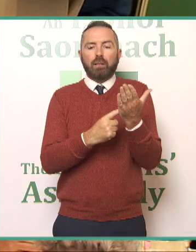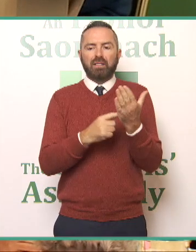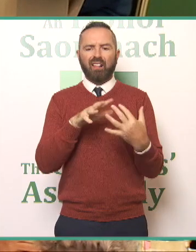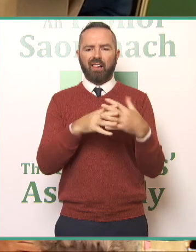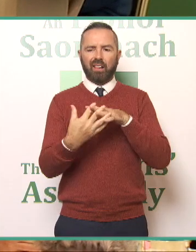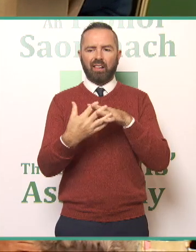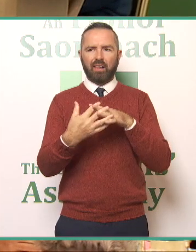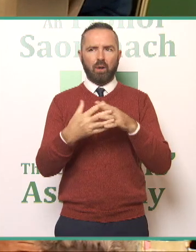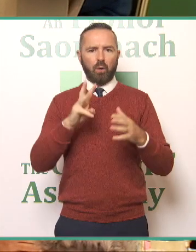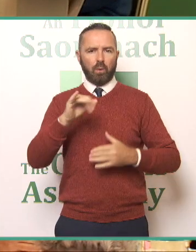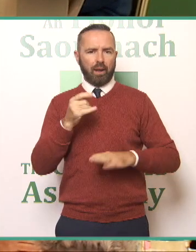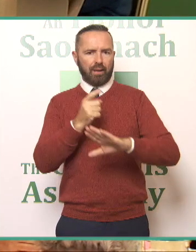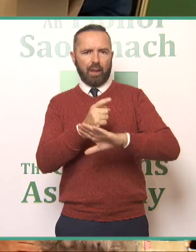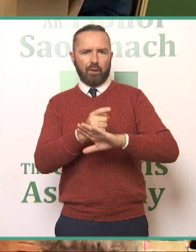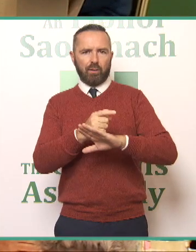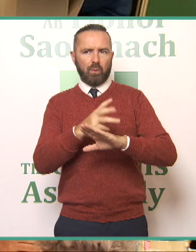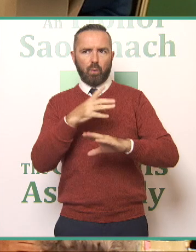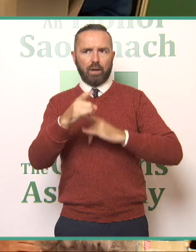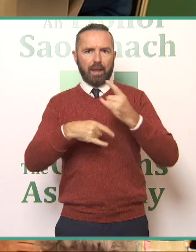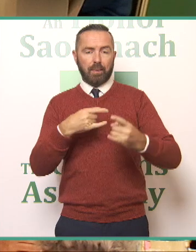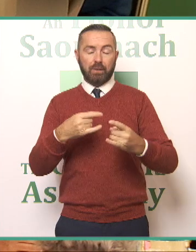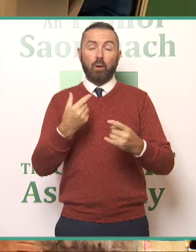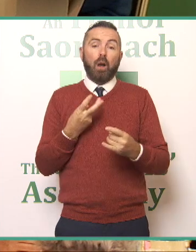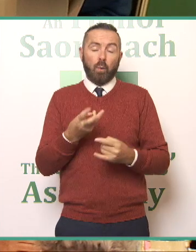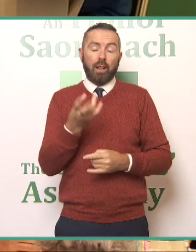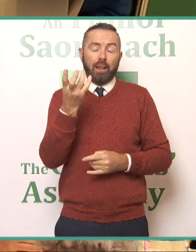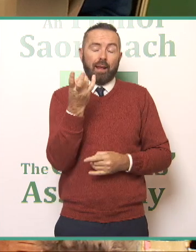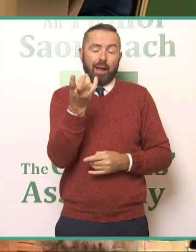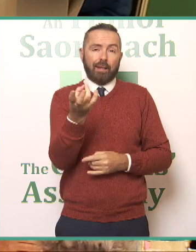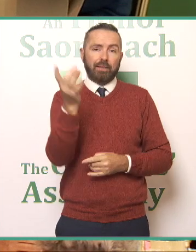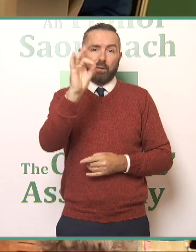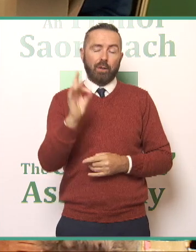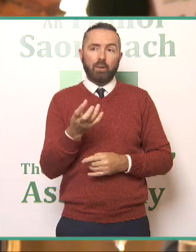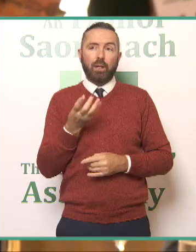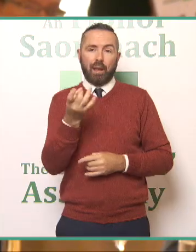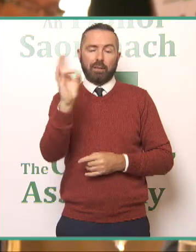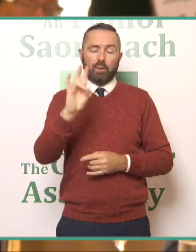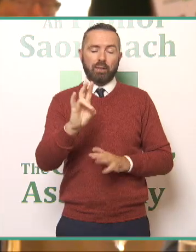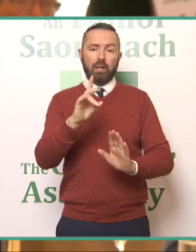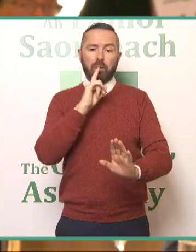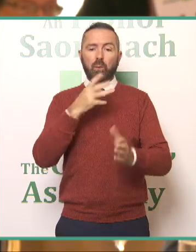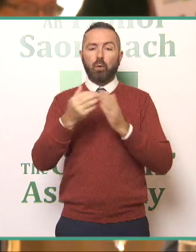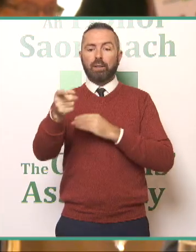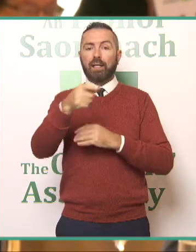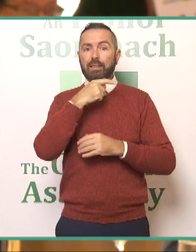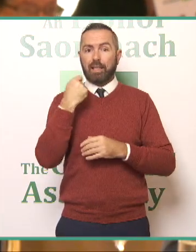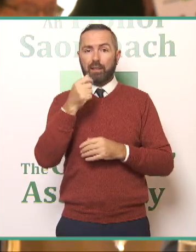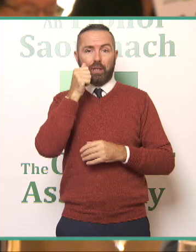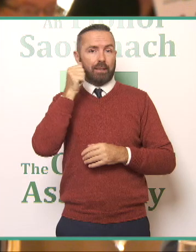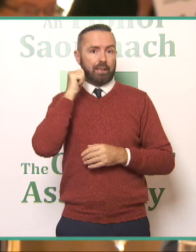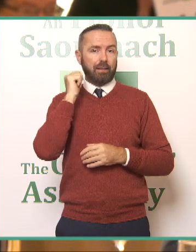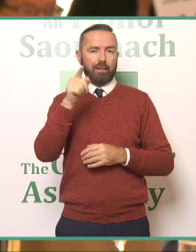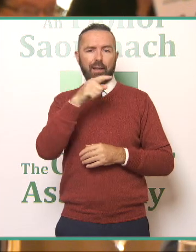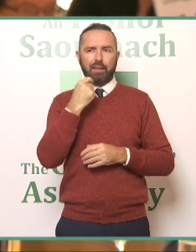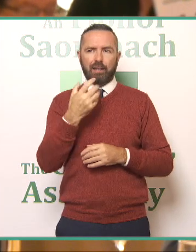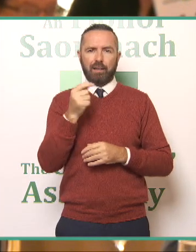from. And what he said, now I am going to ask a question, but what he said was we have an obligation to the